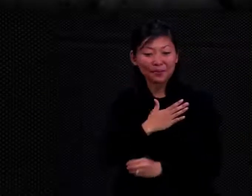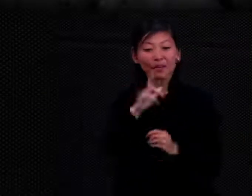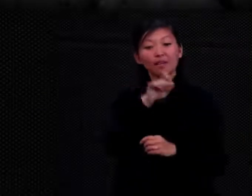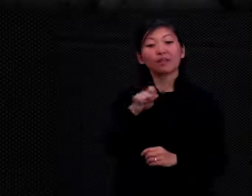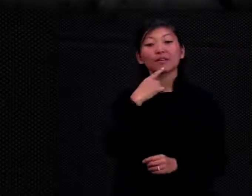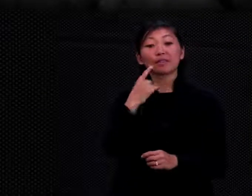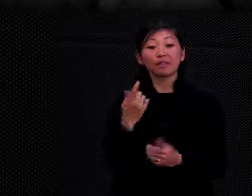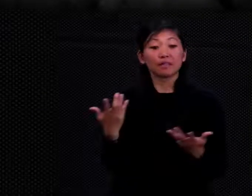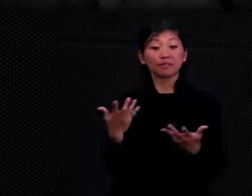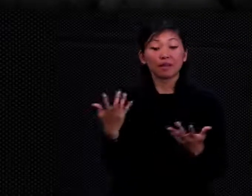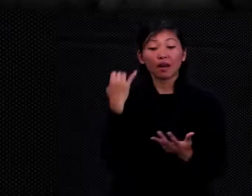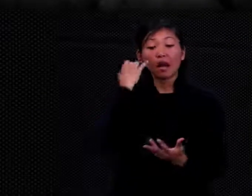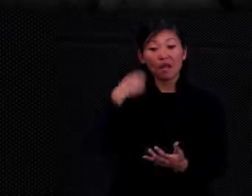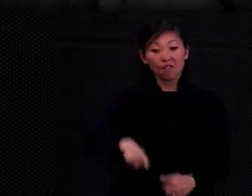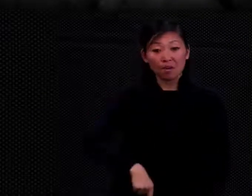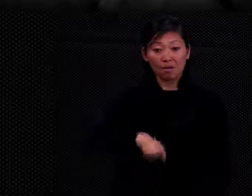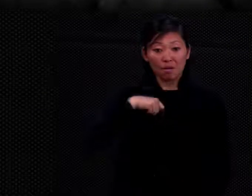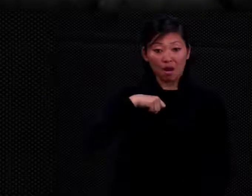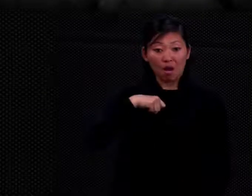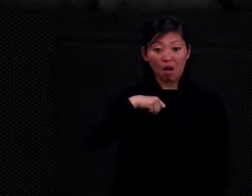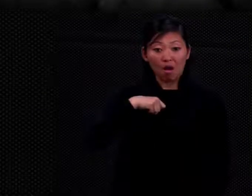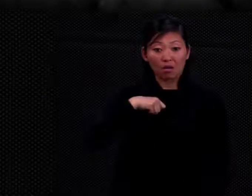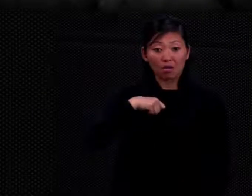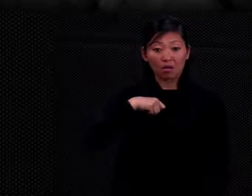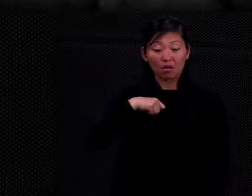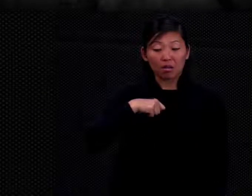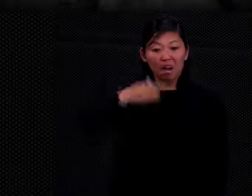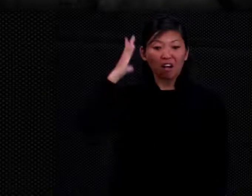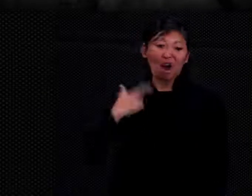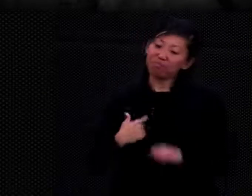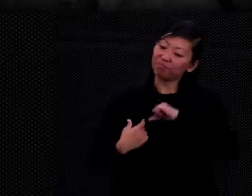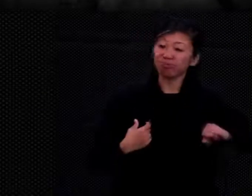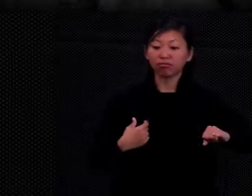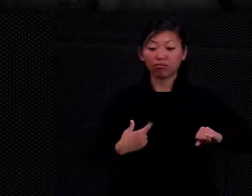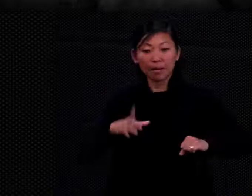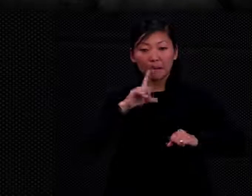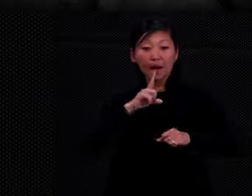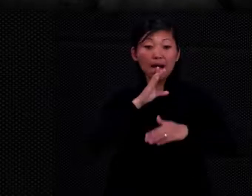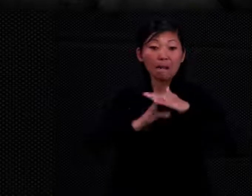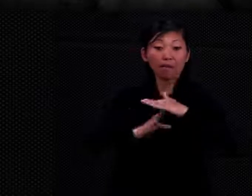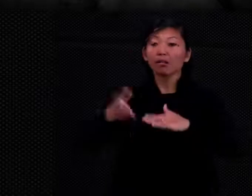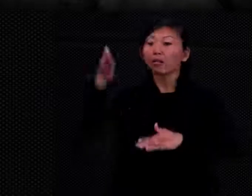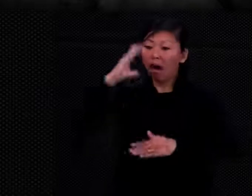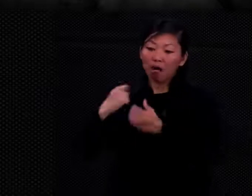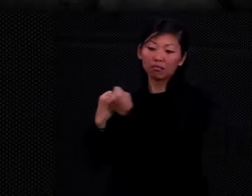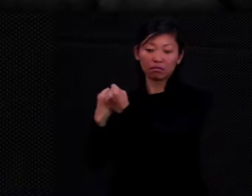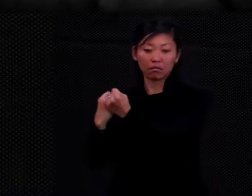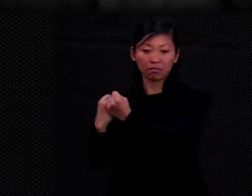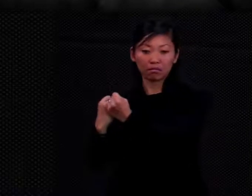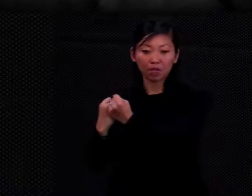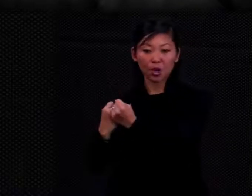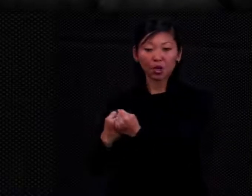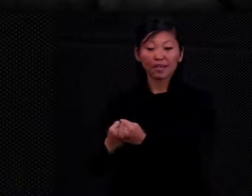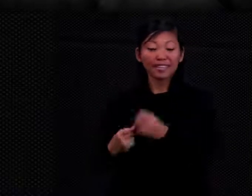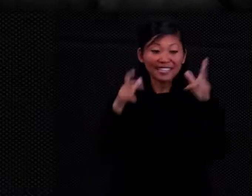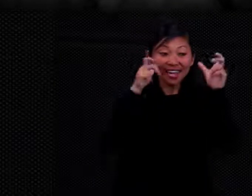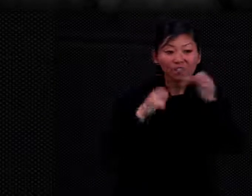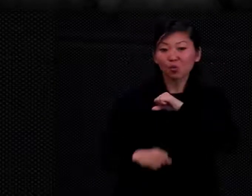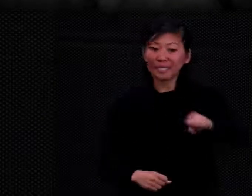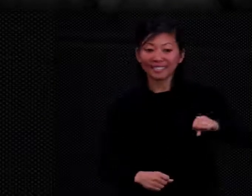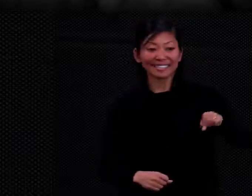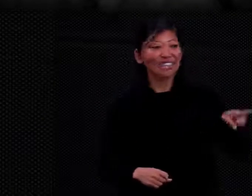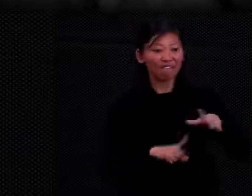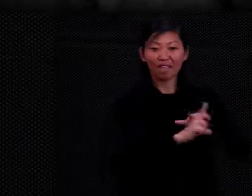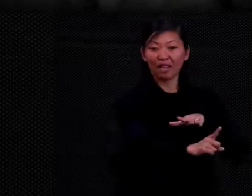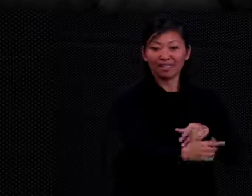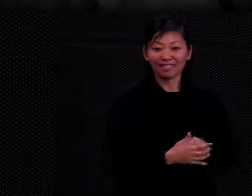God opposes the proud, but gives grace to the humble. Submit yourselves, therefore, to God. Resist the devil, and he will flee from you. And